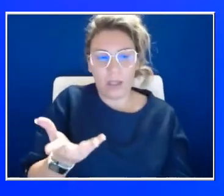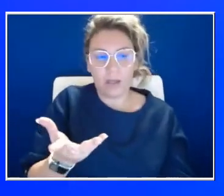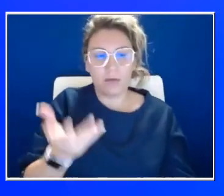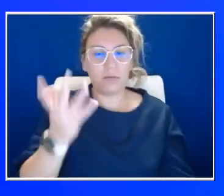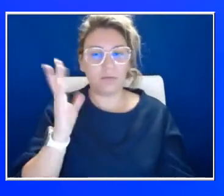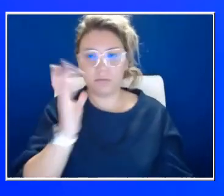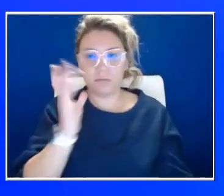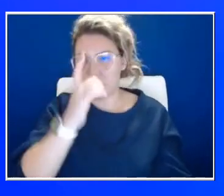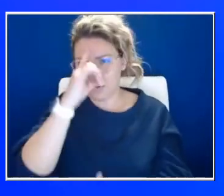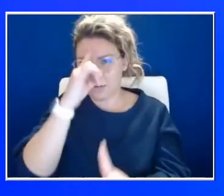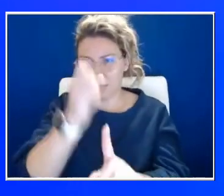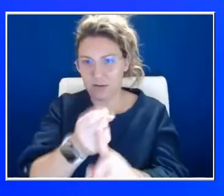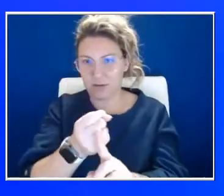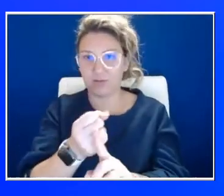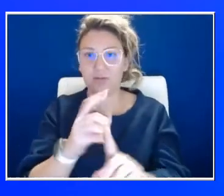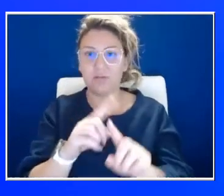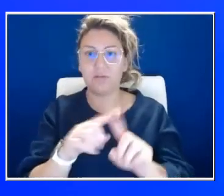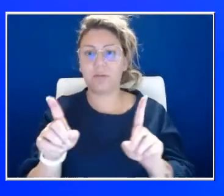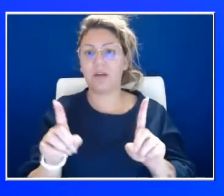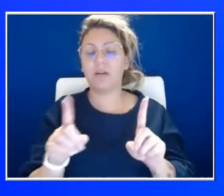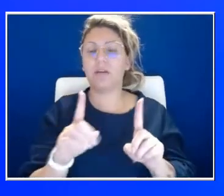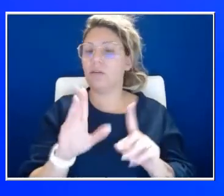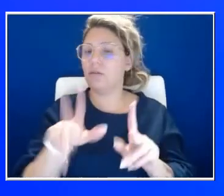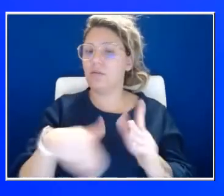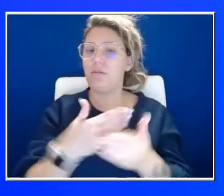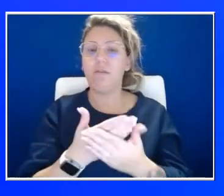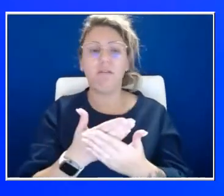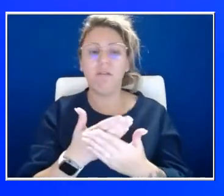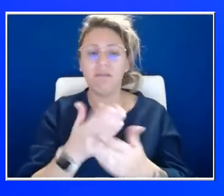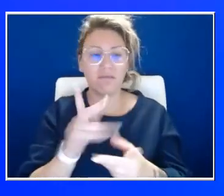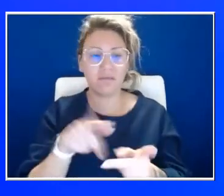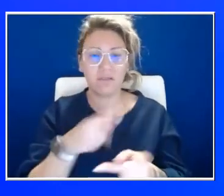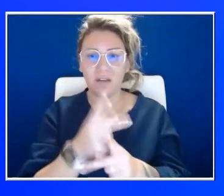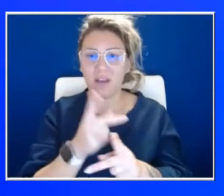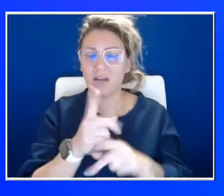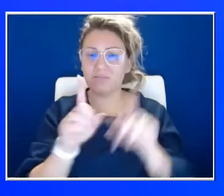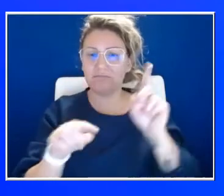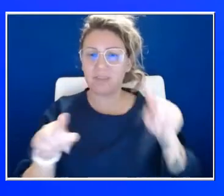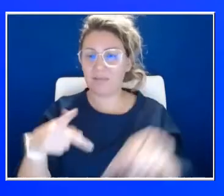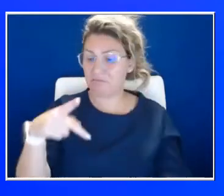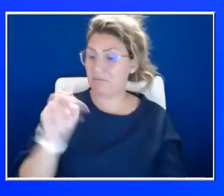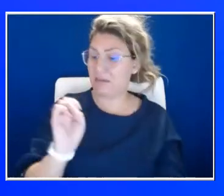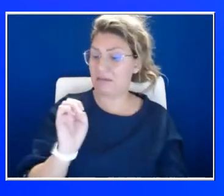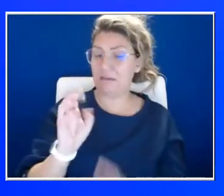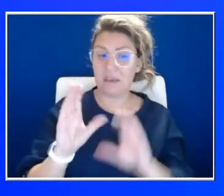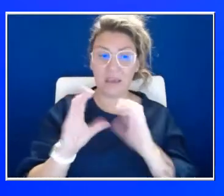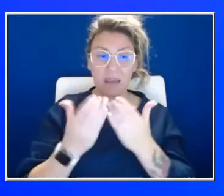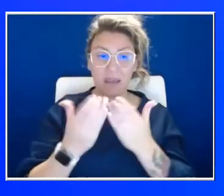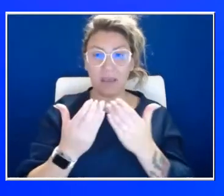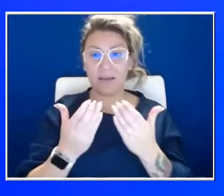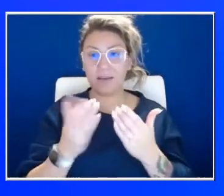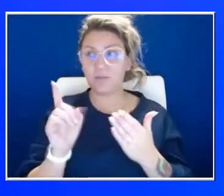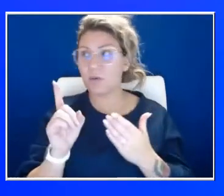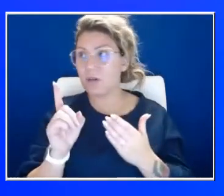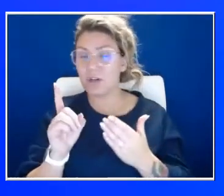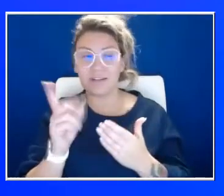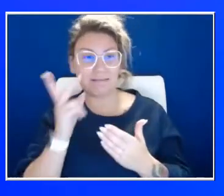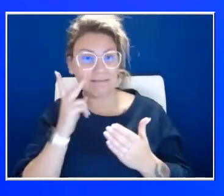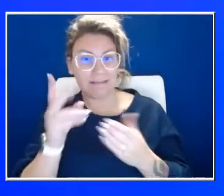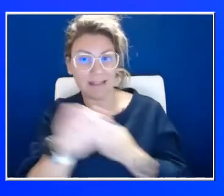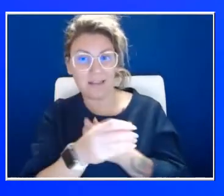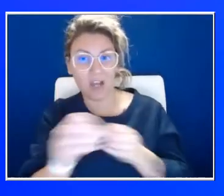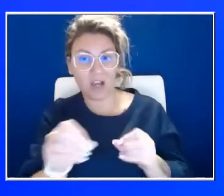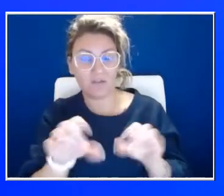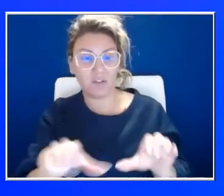can tell you all kinds of different athletes. And in PE class, I'm seeing them in the office where they're playing team sports or doing a drill in PE